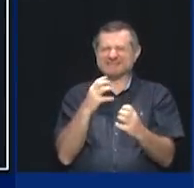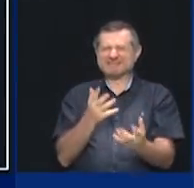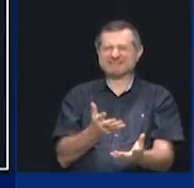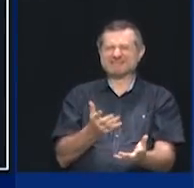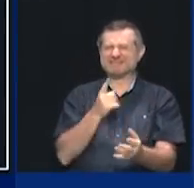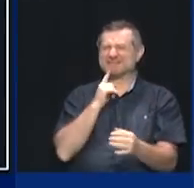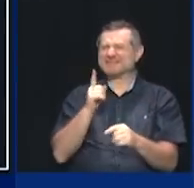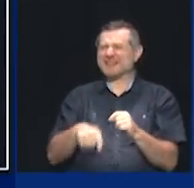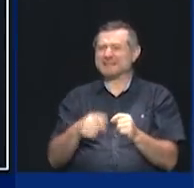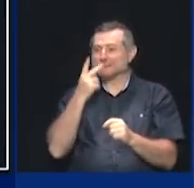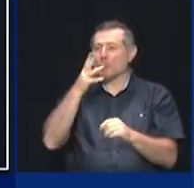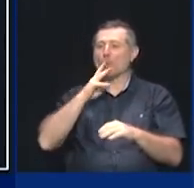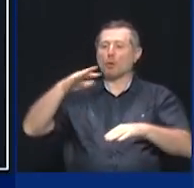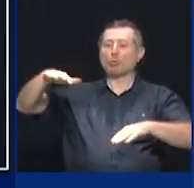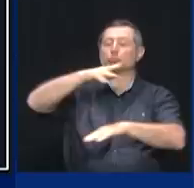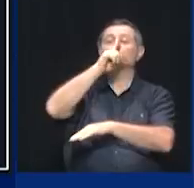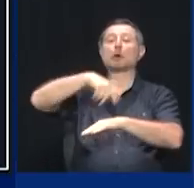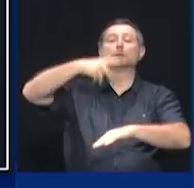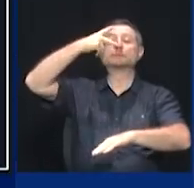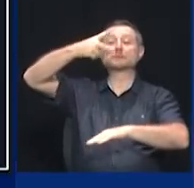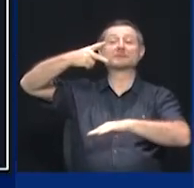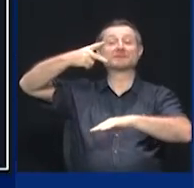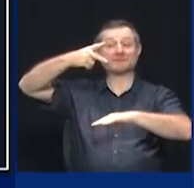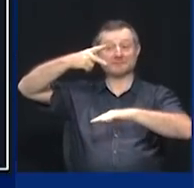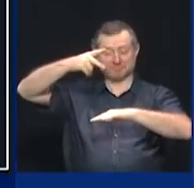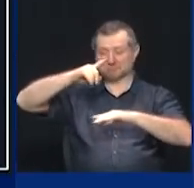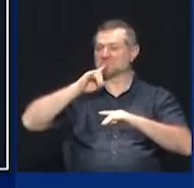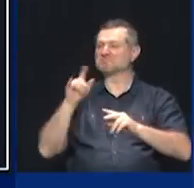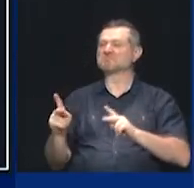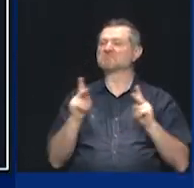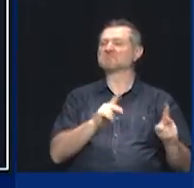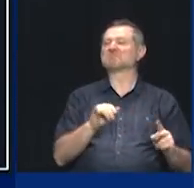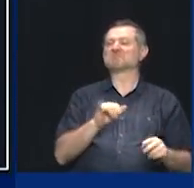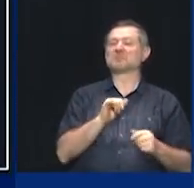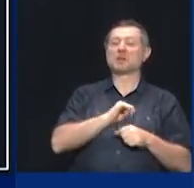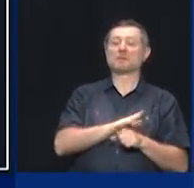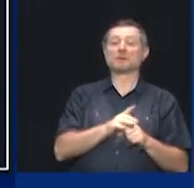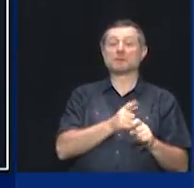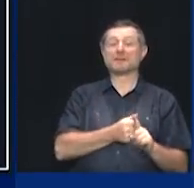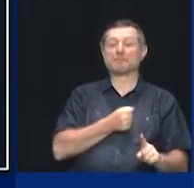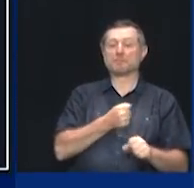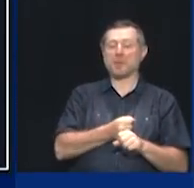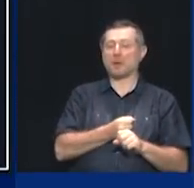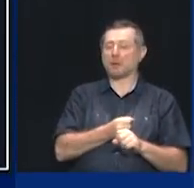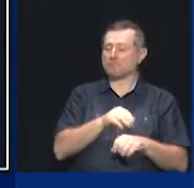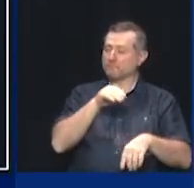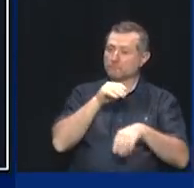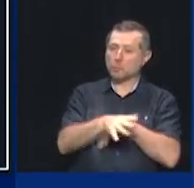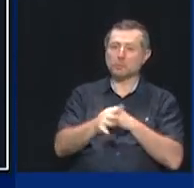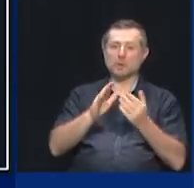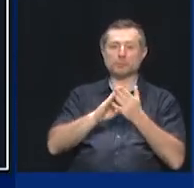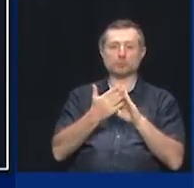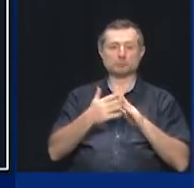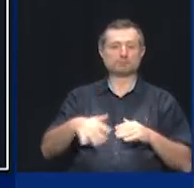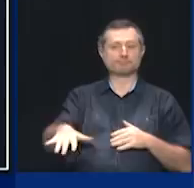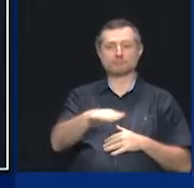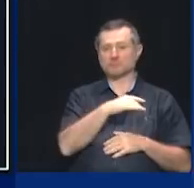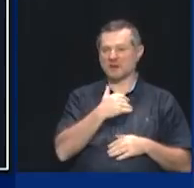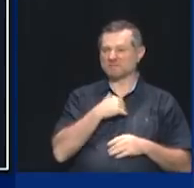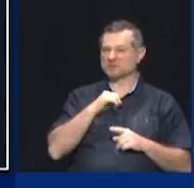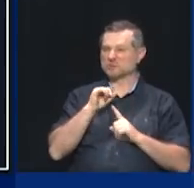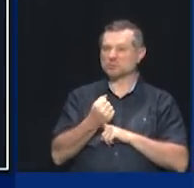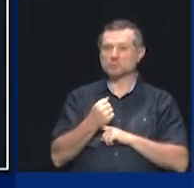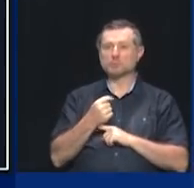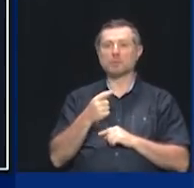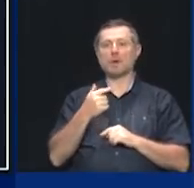What did COVID do? It hit the communities hardest that had underlying conditions, that didn't have access to health care,